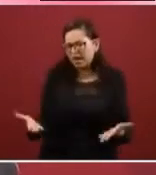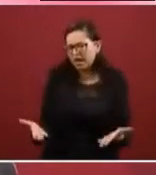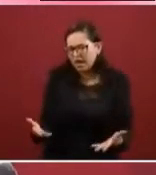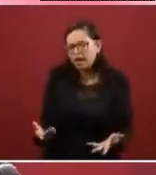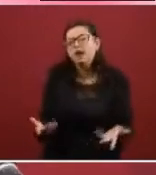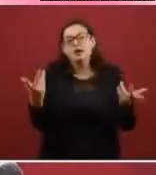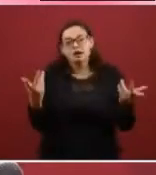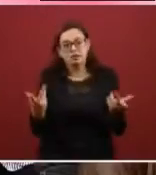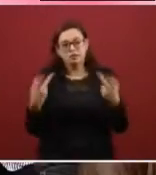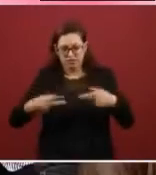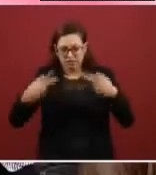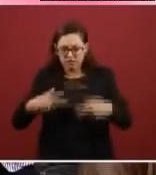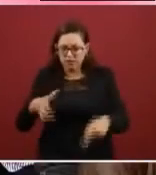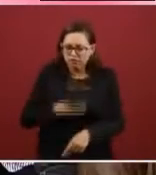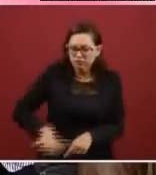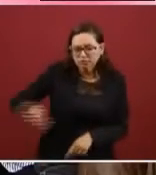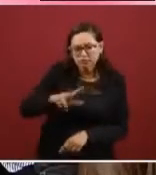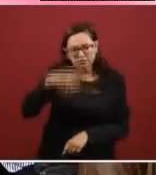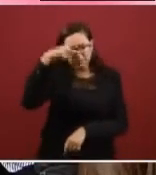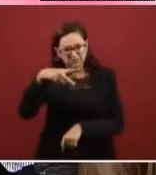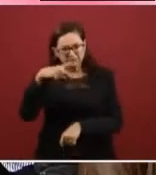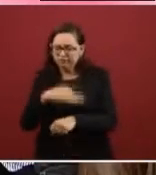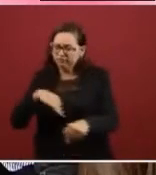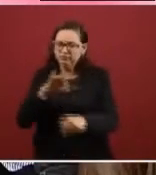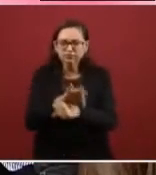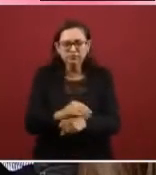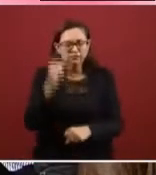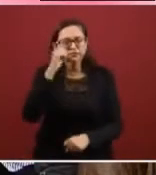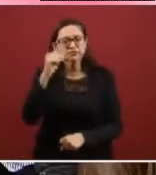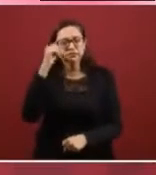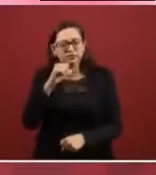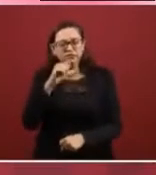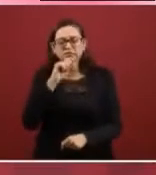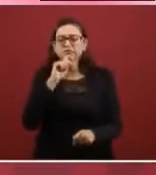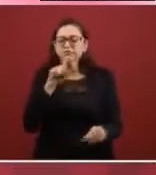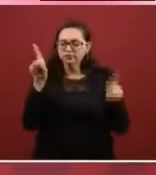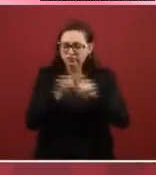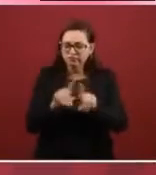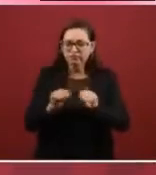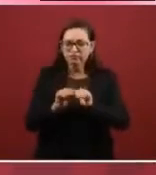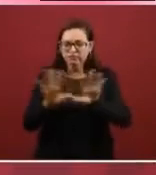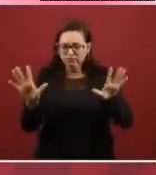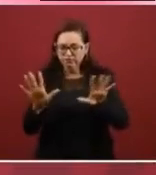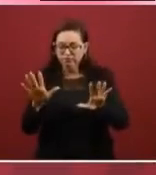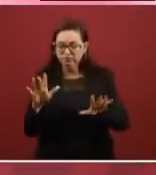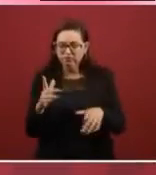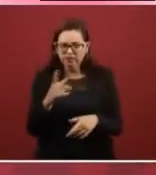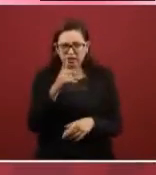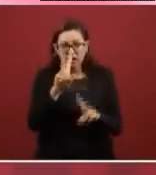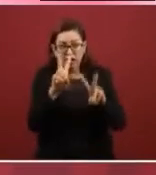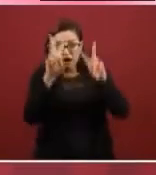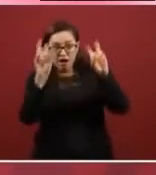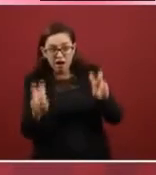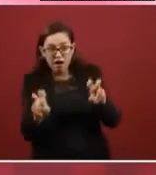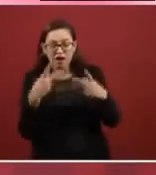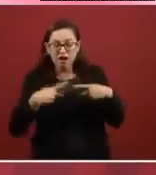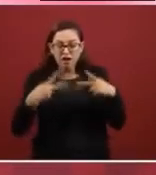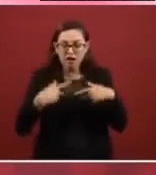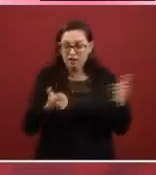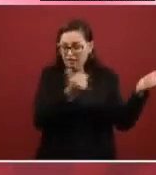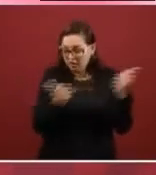defend the people of Mexico. Y por supuesto, si and es necesario, las próximas semanas respecto a las deportaciones. Regarding the